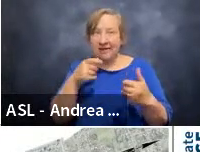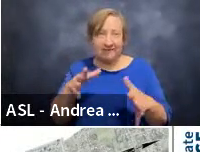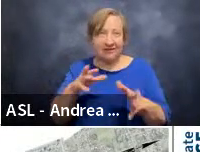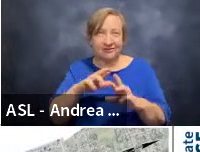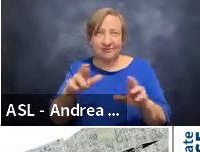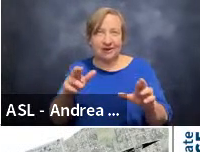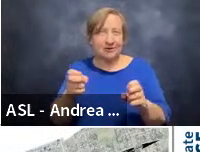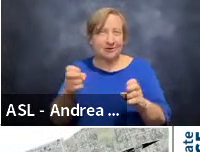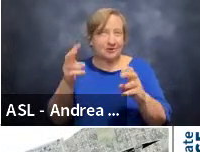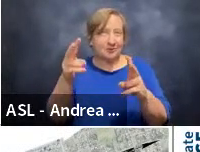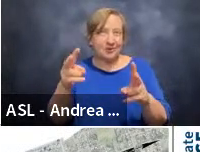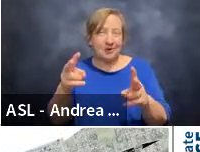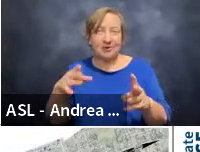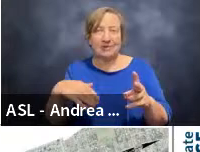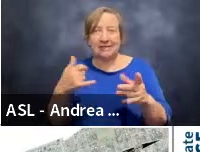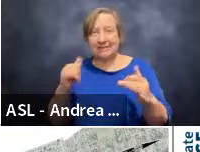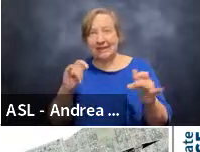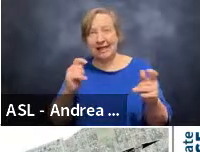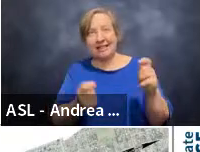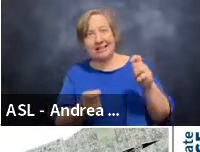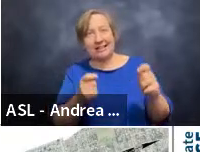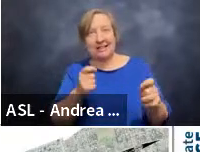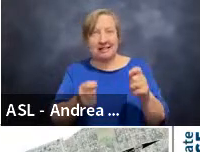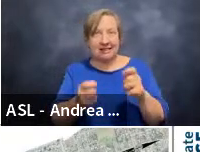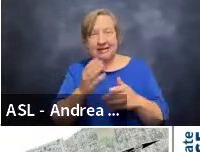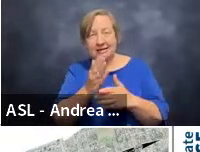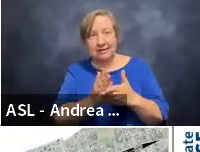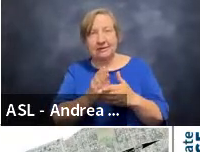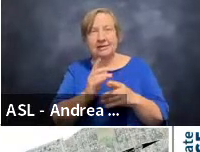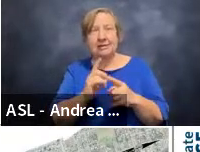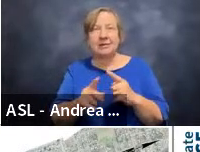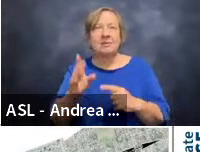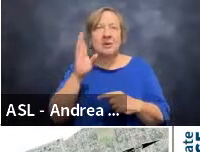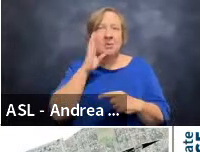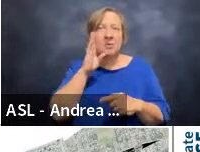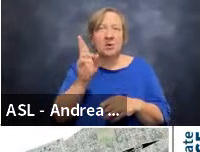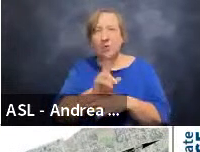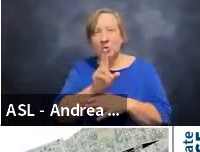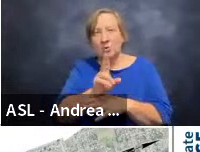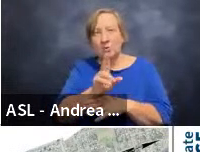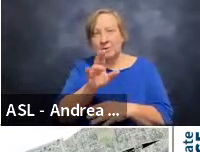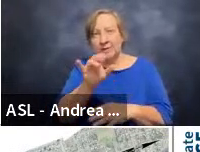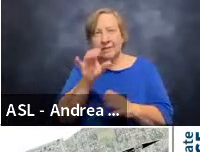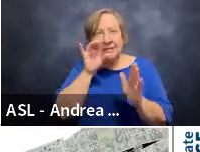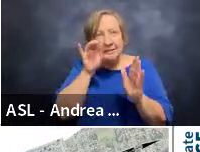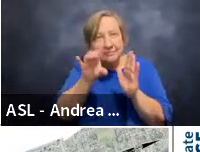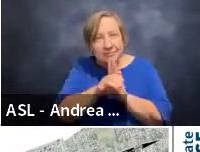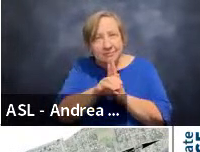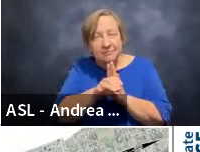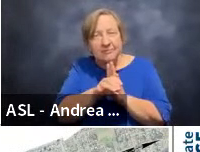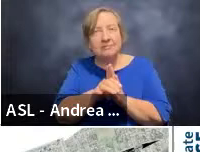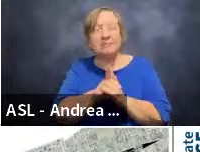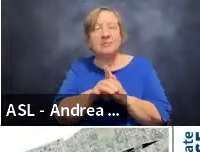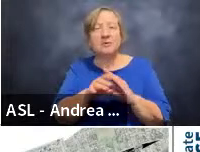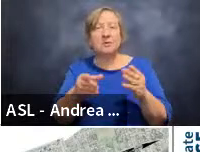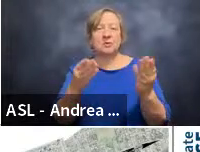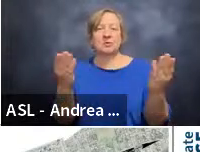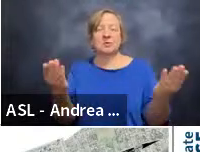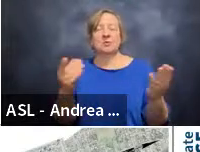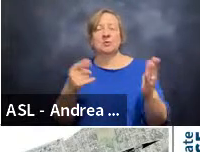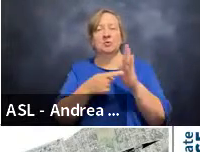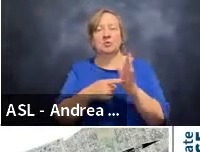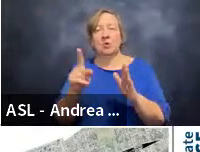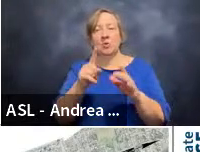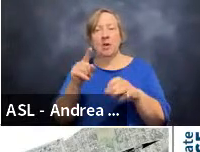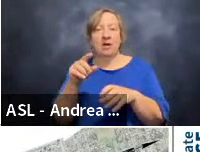online. There's still a little bit of tweaking that's going on, but they will essentially use this image as a background to highlight those active